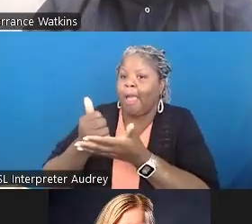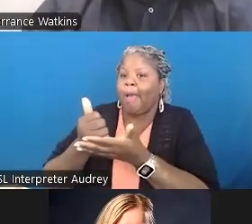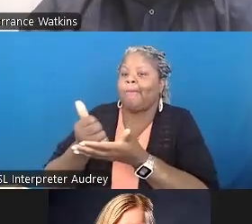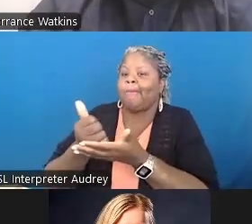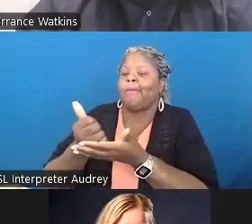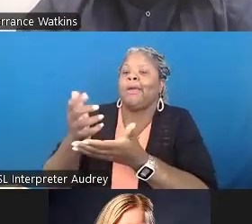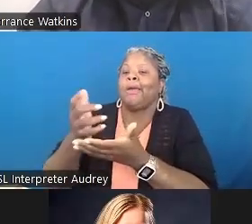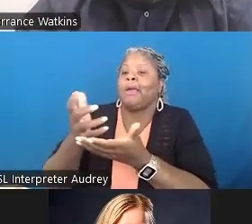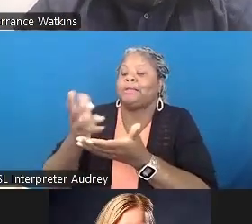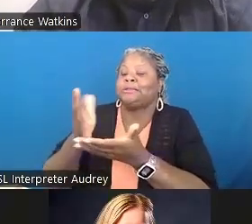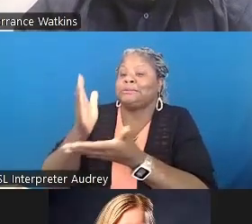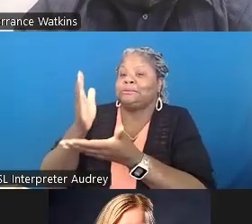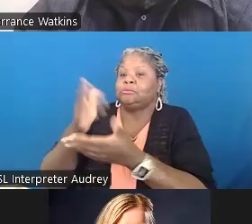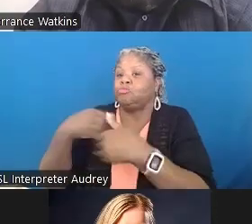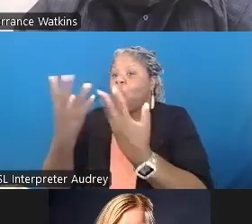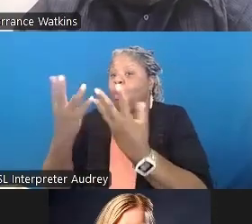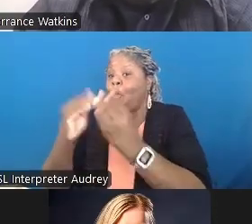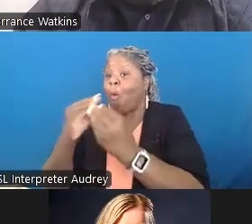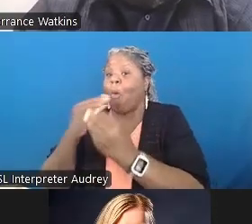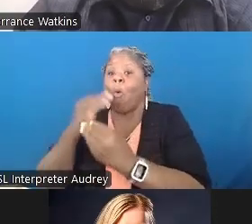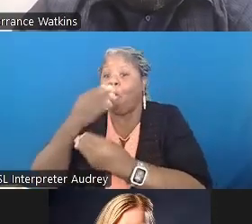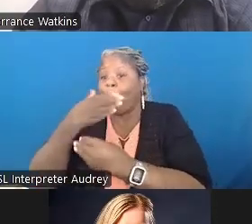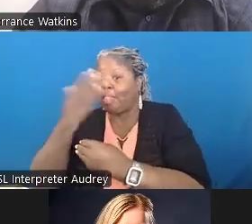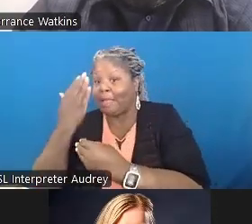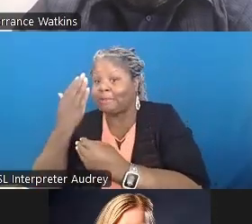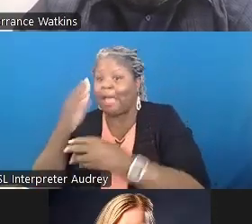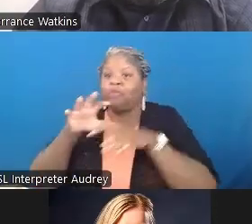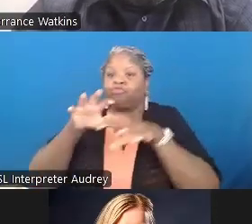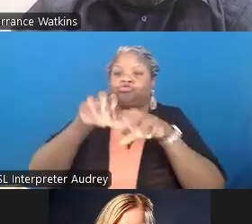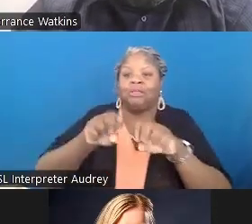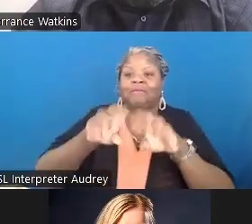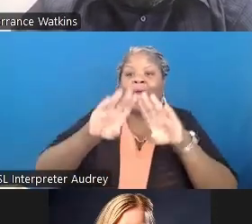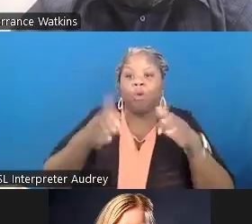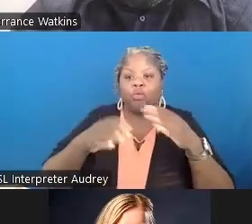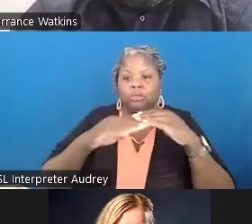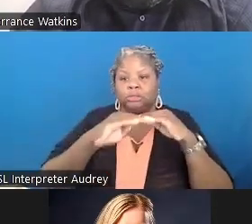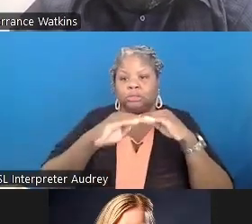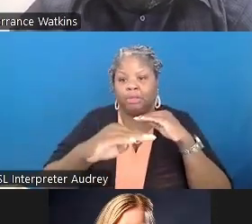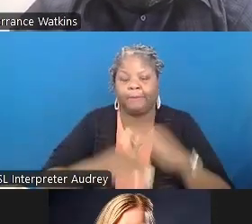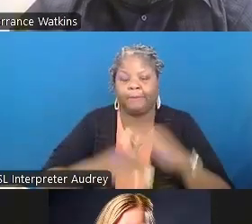out of homelessness and achieve housing stability.